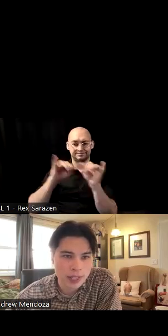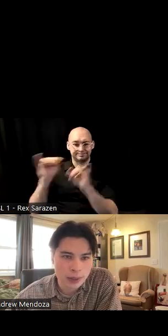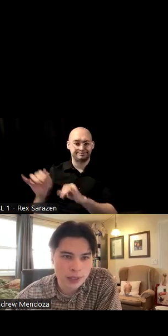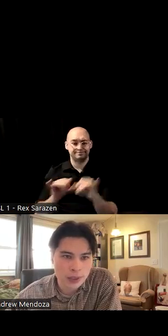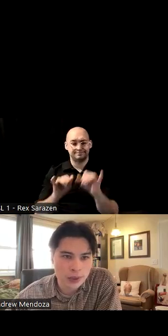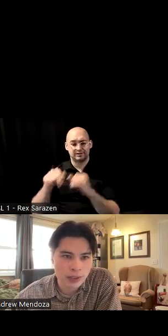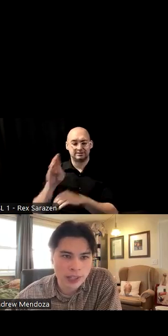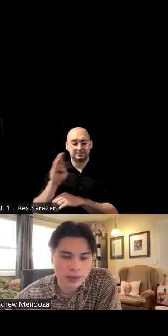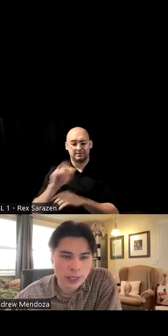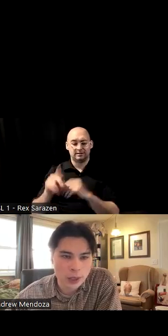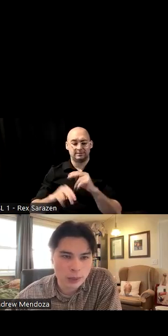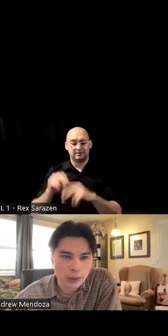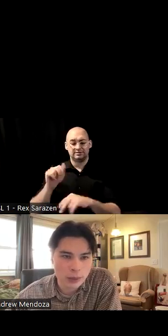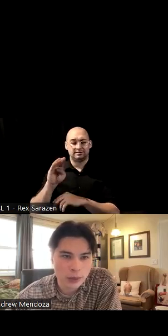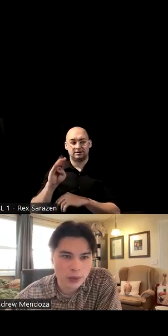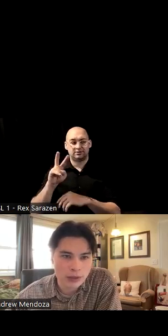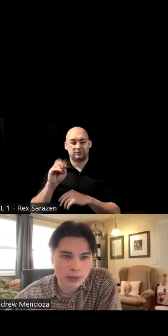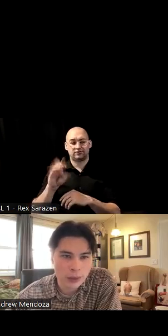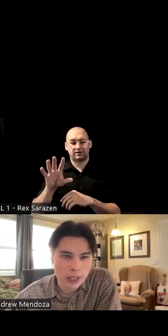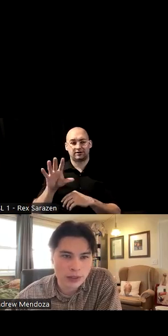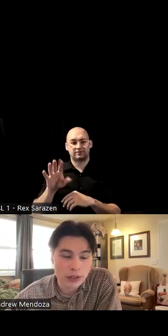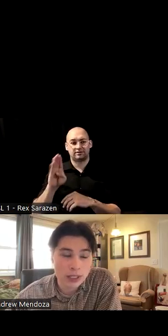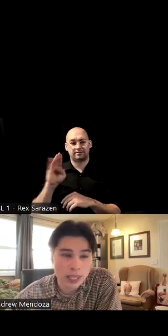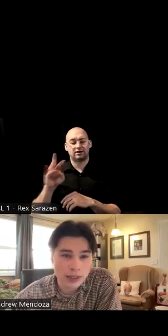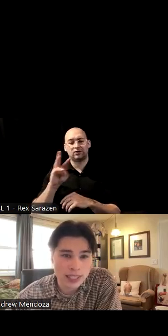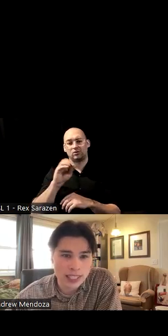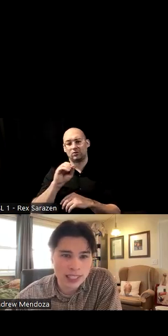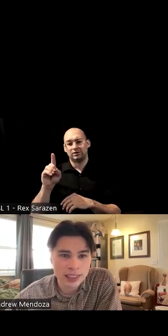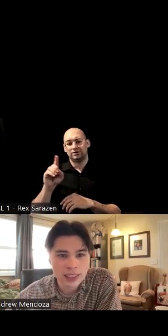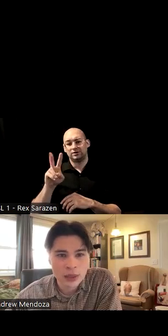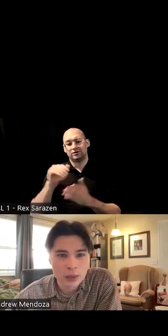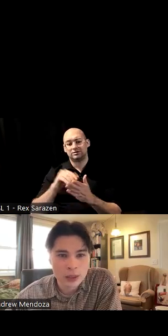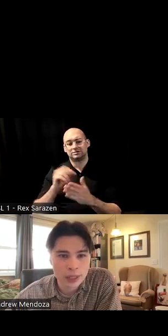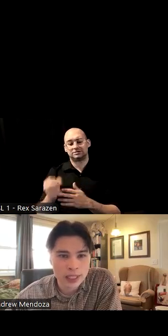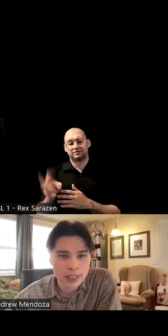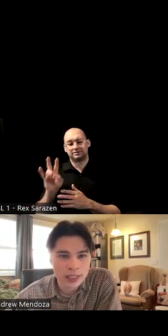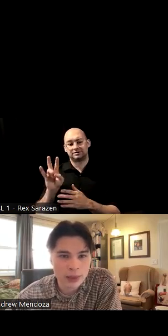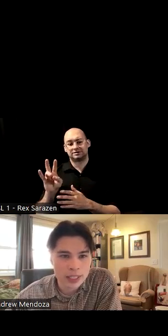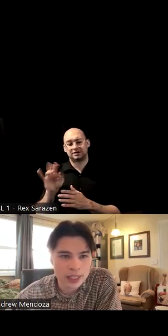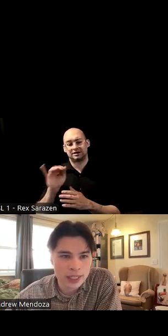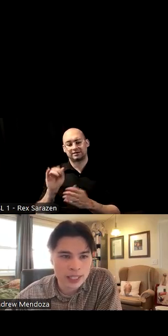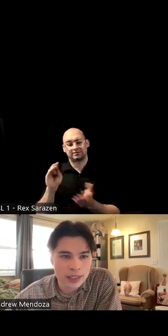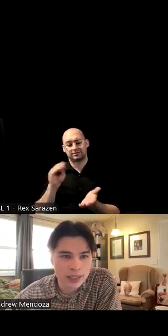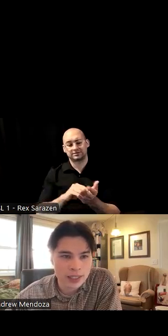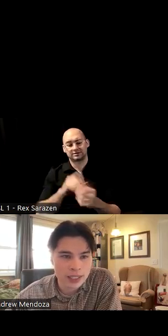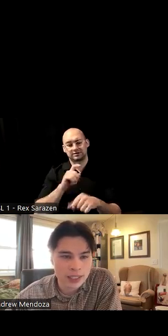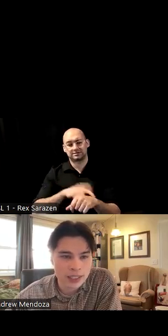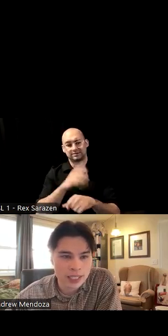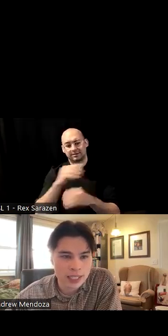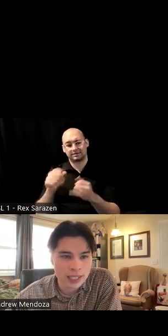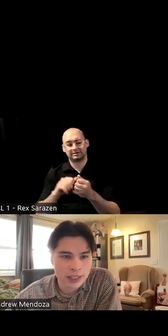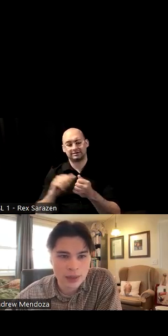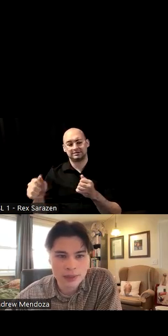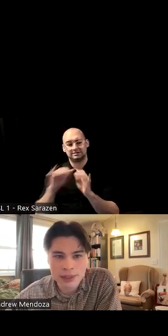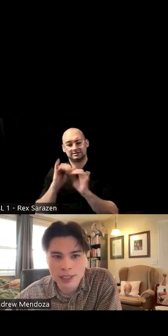off of AB 205 by Assemblymember Wood from 2017, which placed time and distance standards into the